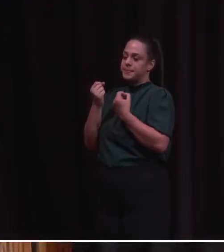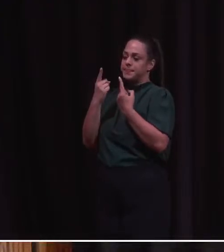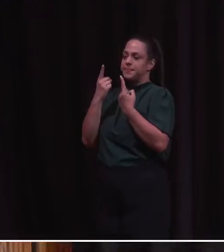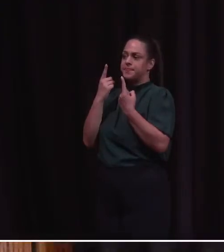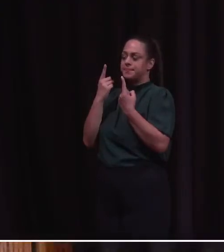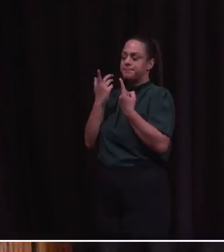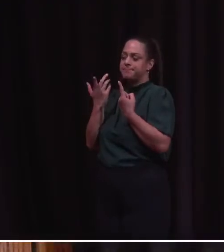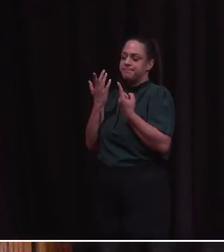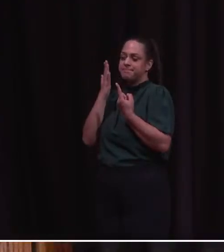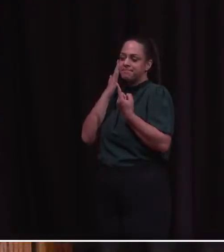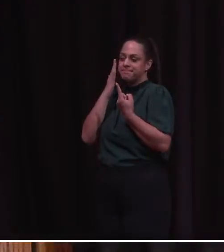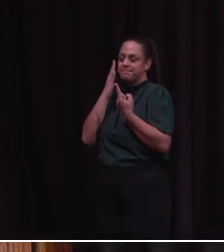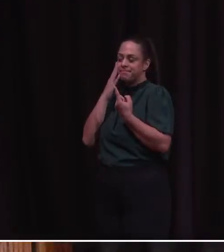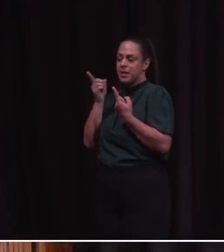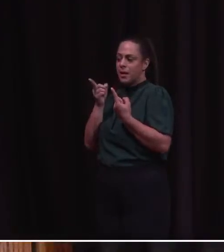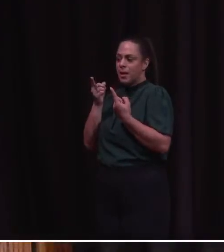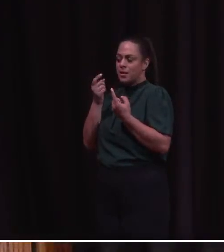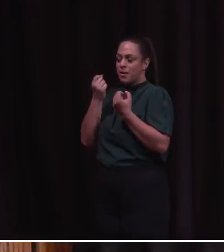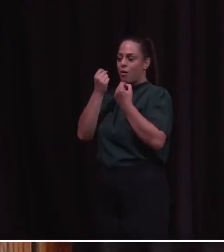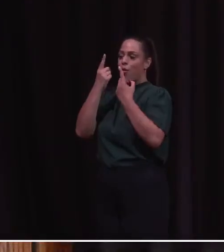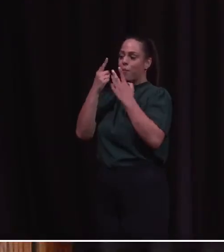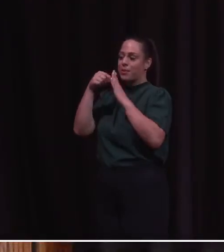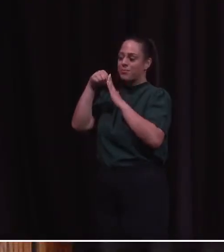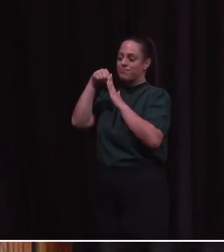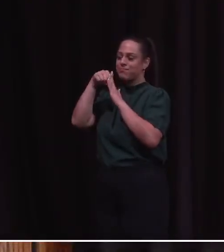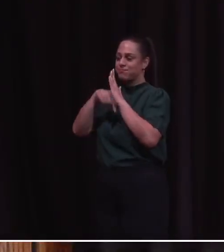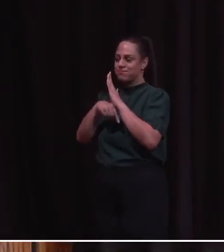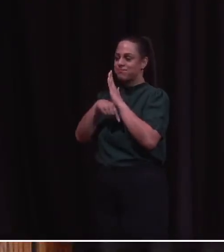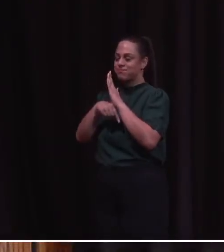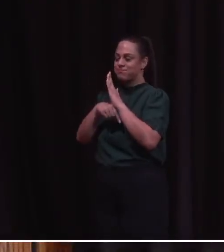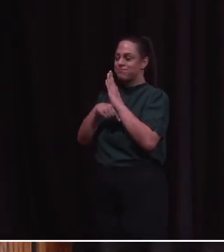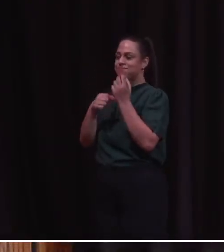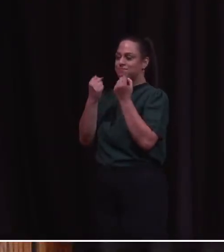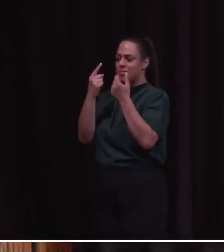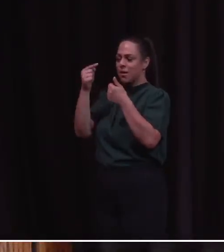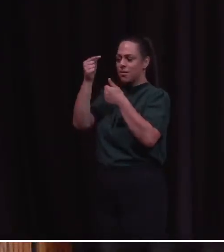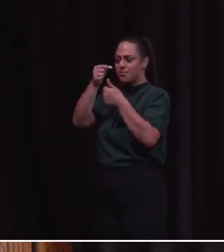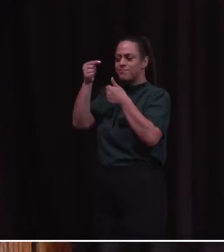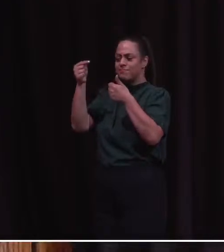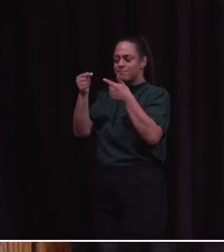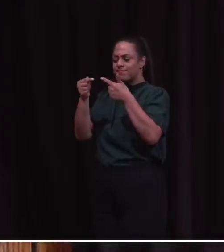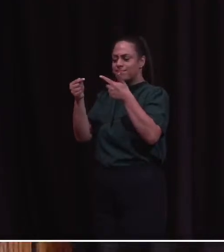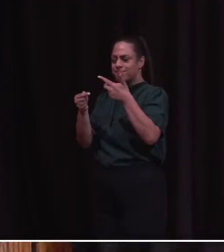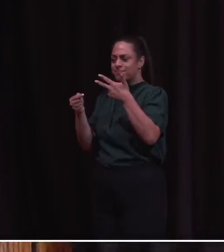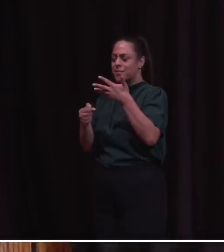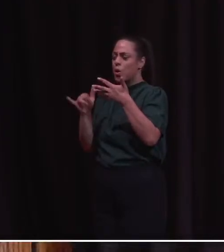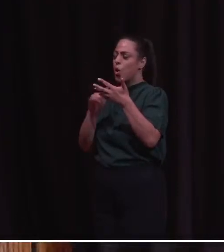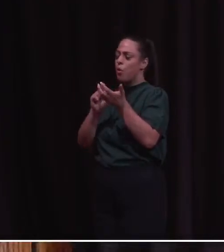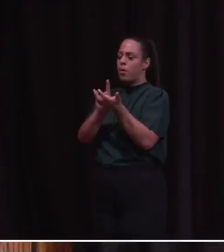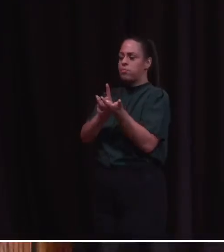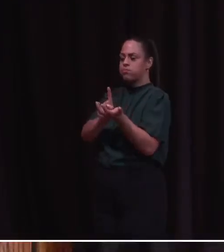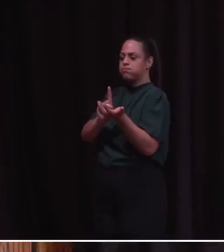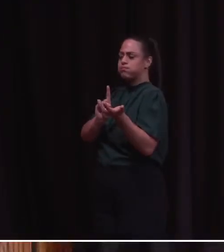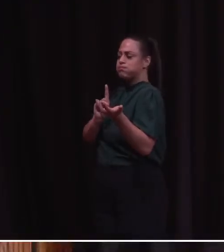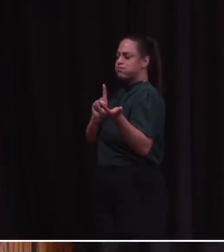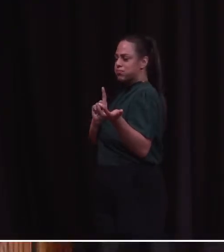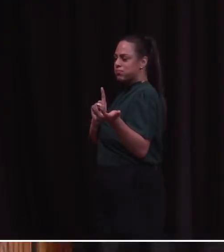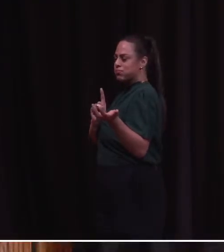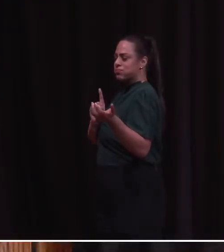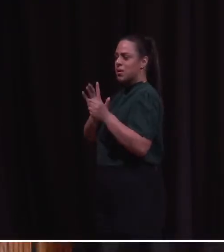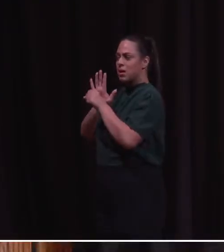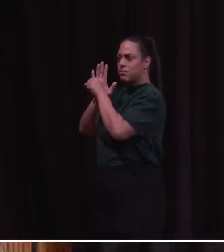eloquently summed it up as the exclusion and erasure of the African continent. This is not new. We live in a